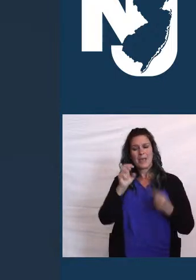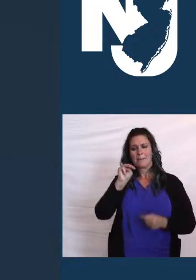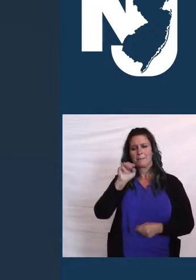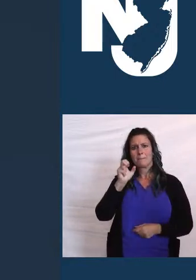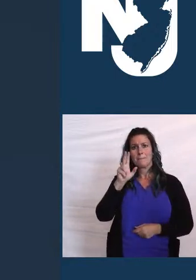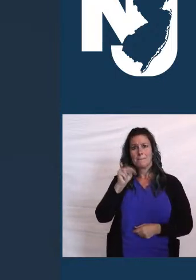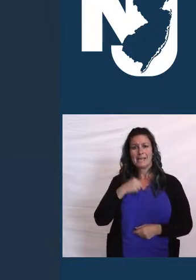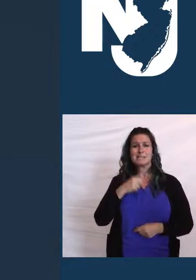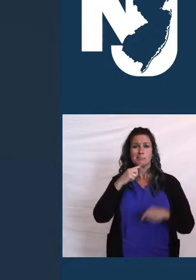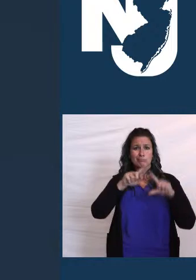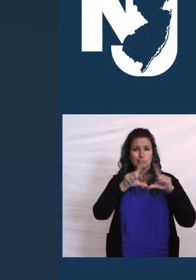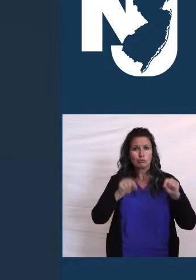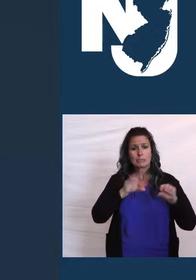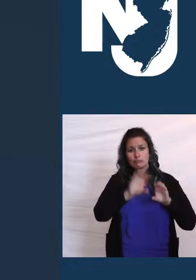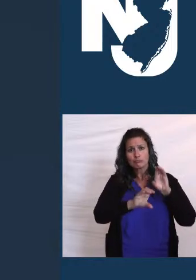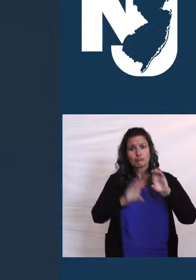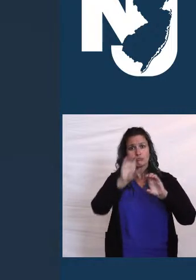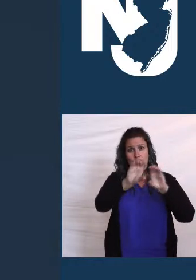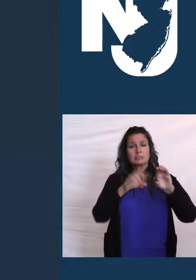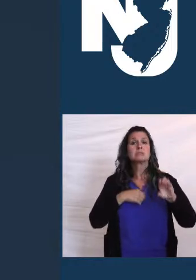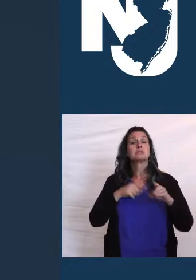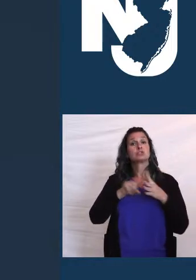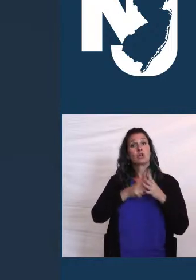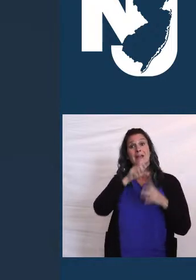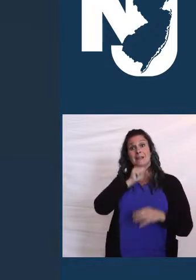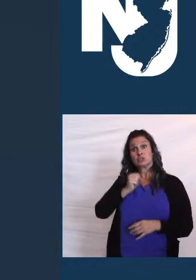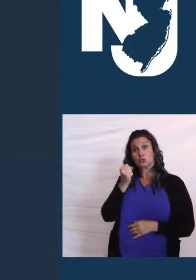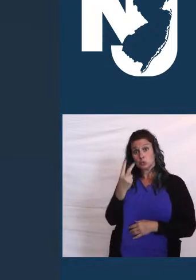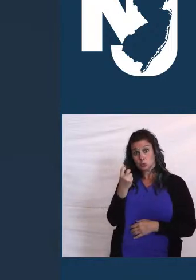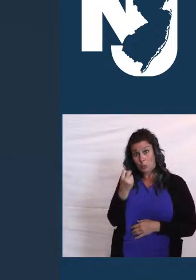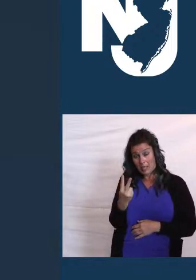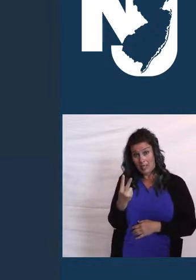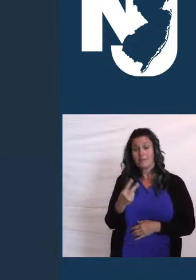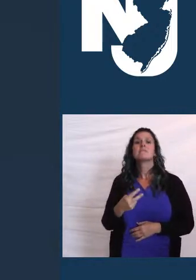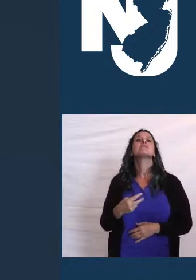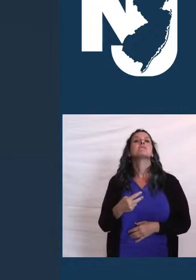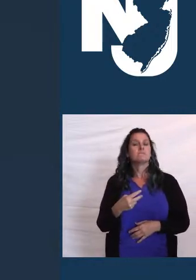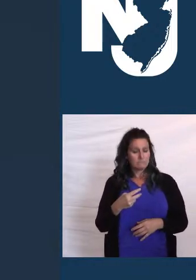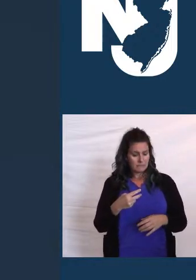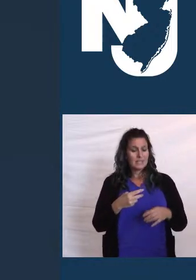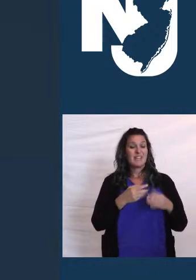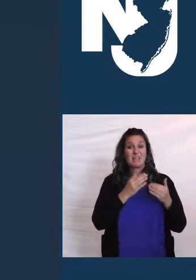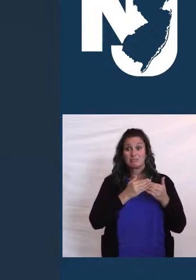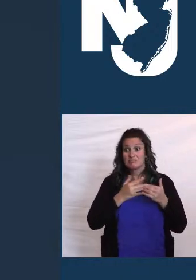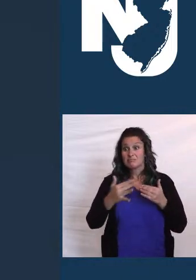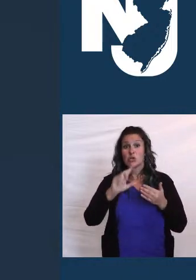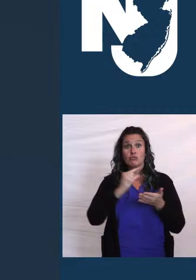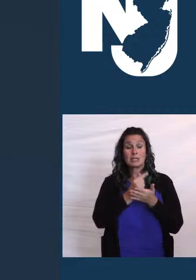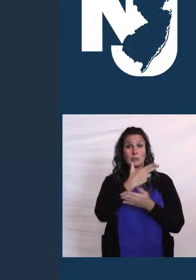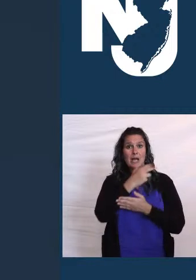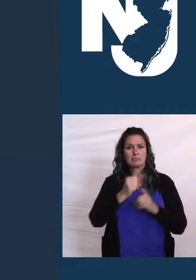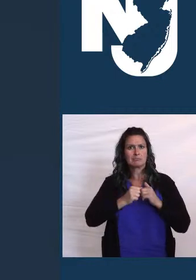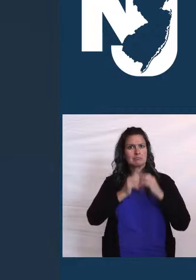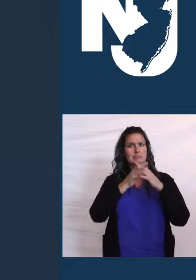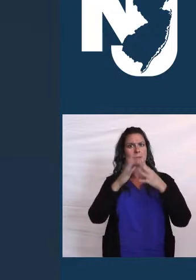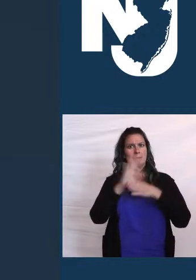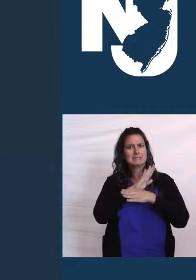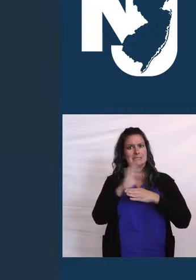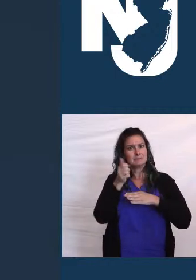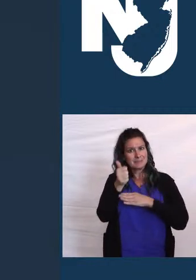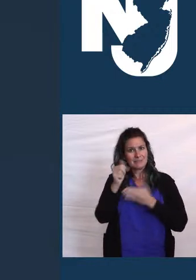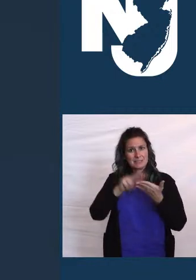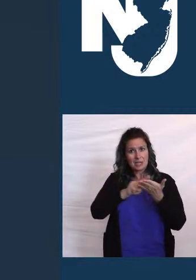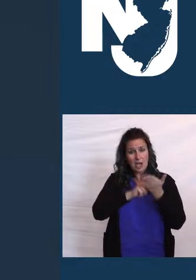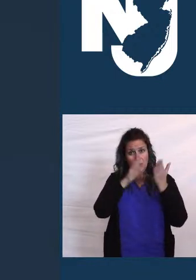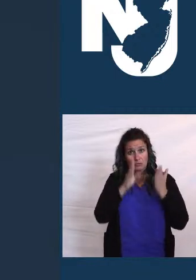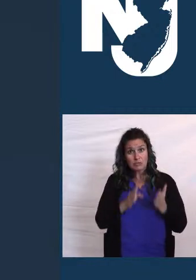his start at the age of 12, and right out of high school, he started his own contracting business. But the Korean conflict soon intervened,